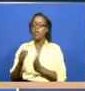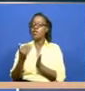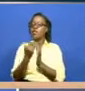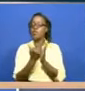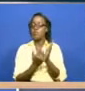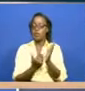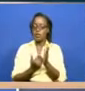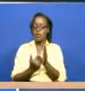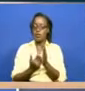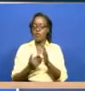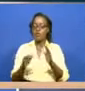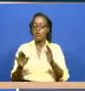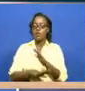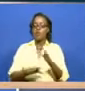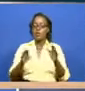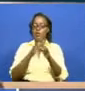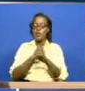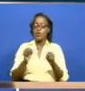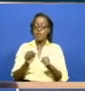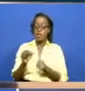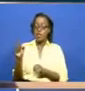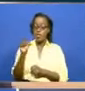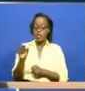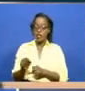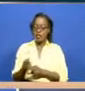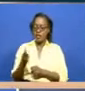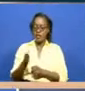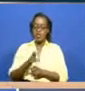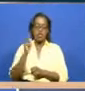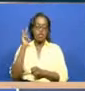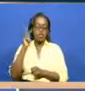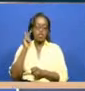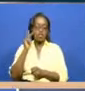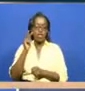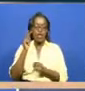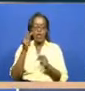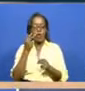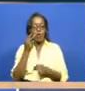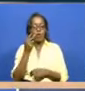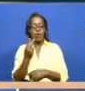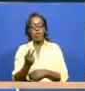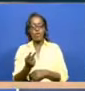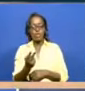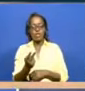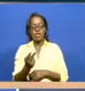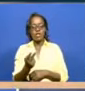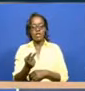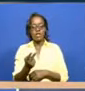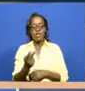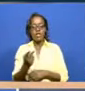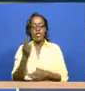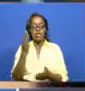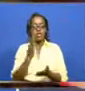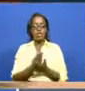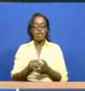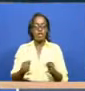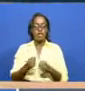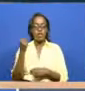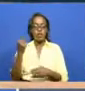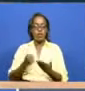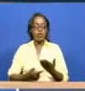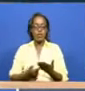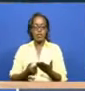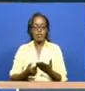President in this region, in Kisii land. And of course, we'll be keeping a keen eye on exactly what will be happening to